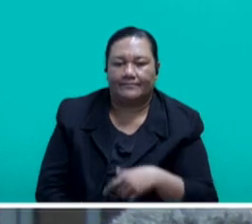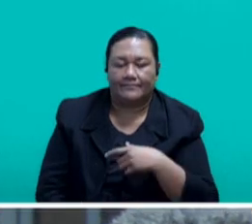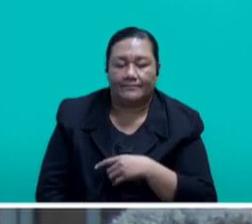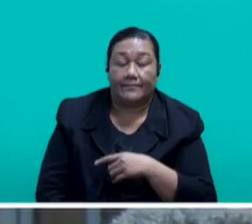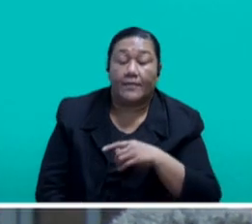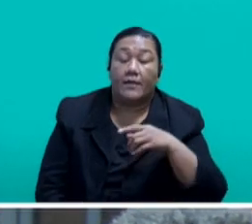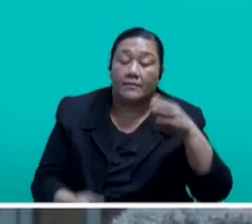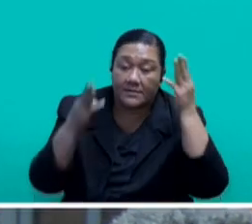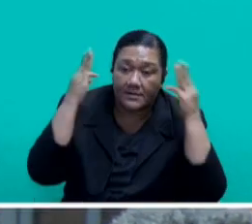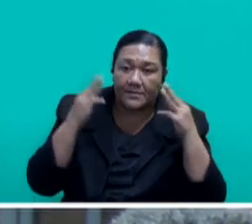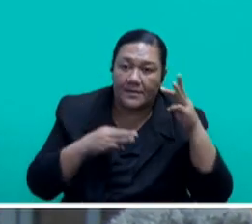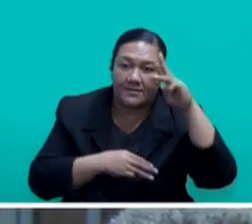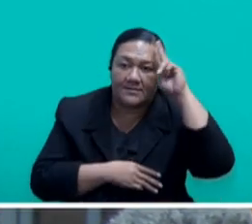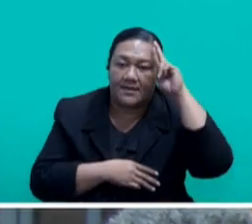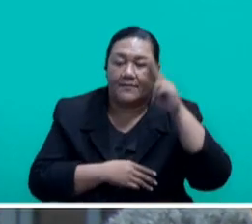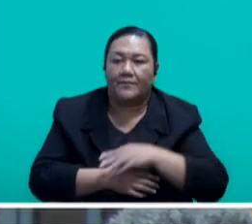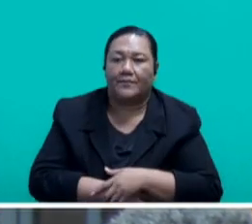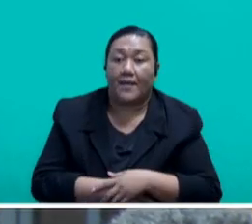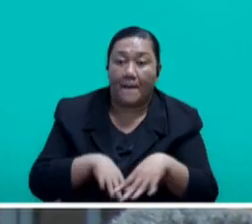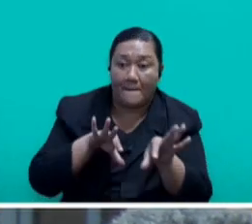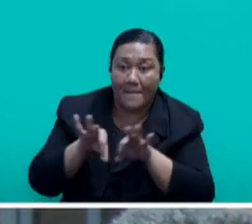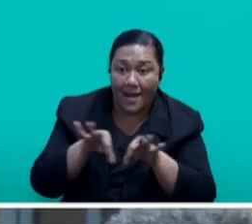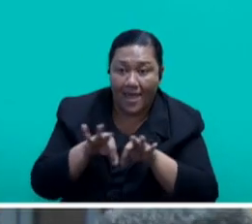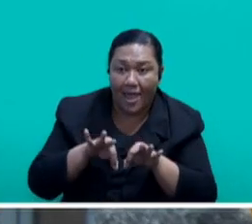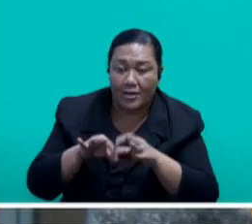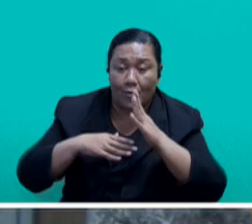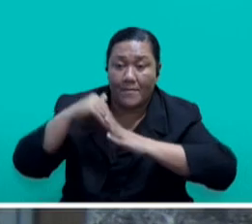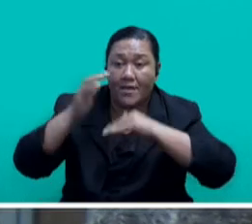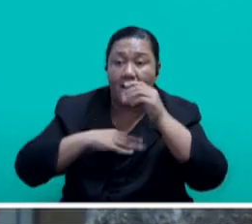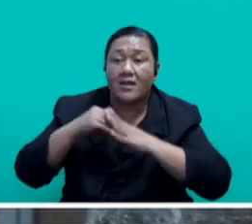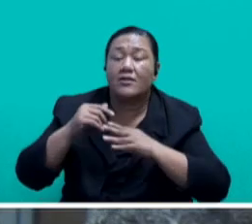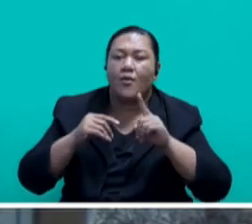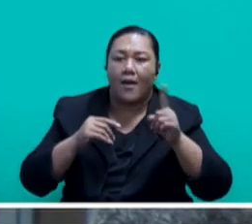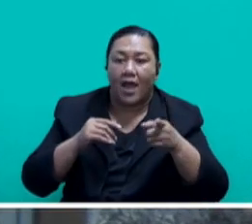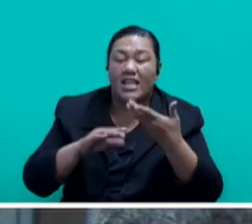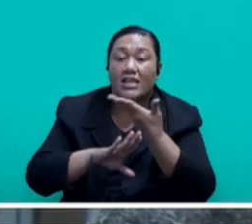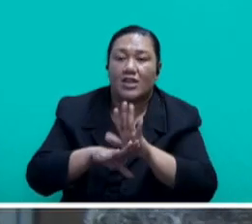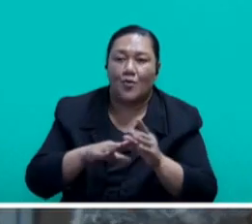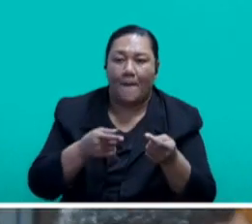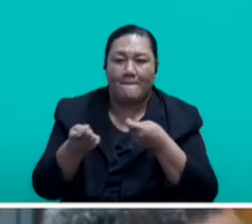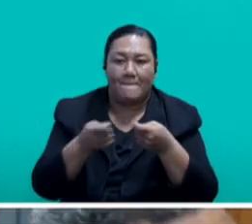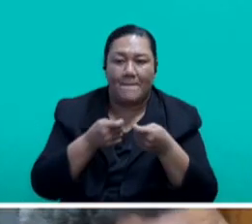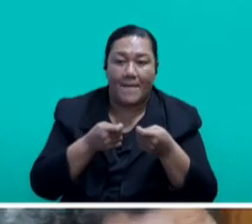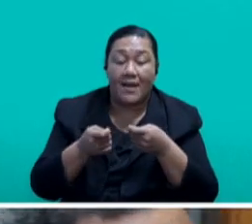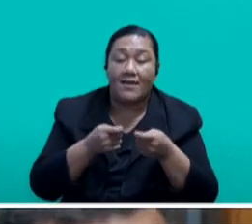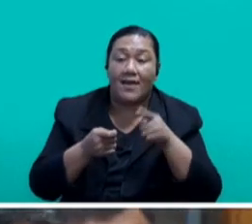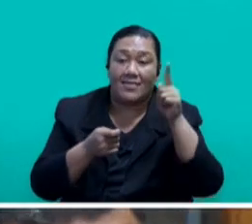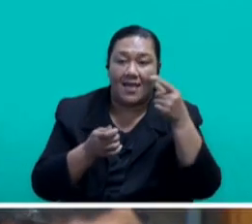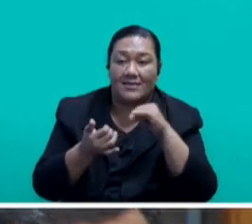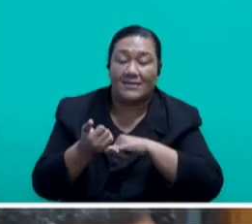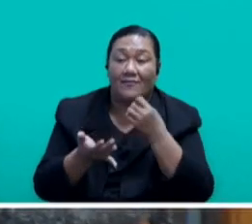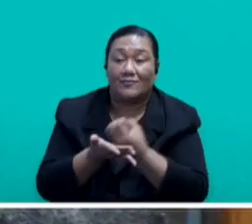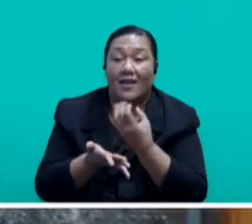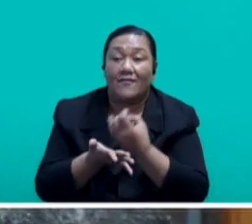Mr. Speaker, sir, the plan to construct a new market for sabu-sabu with a budget